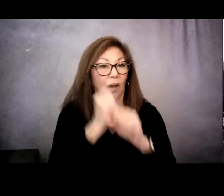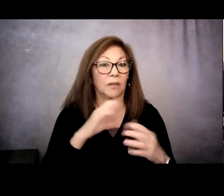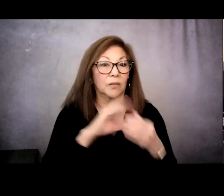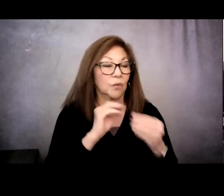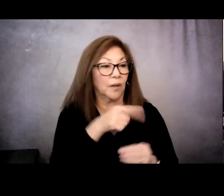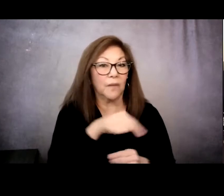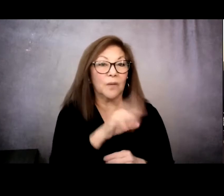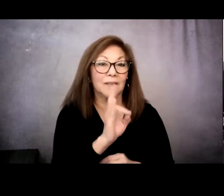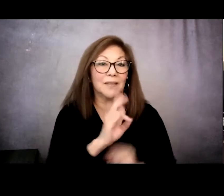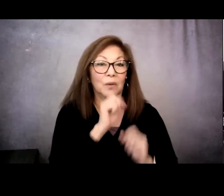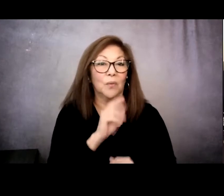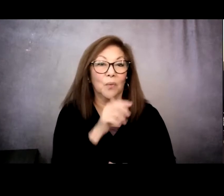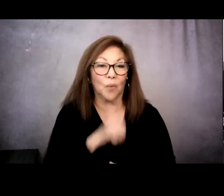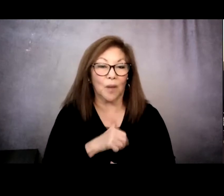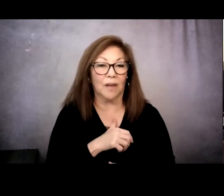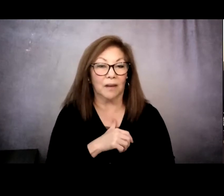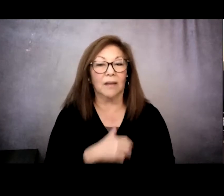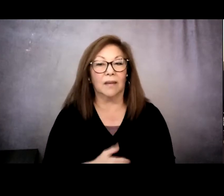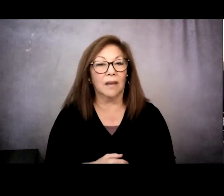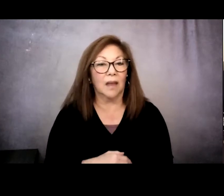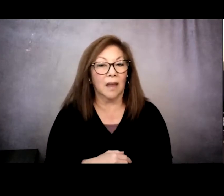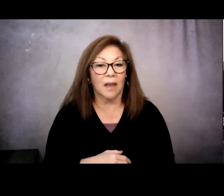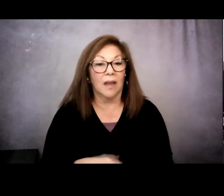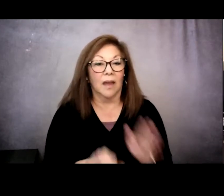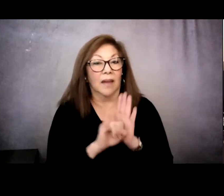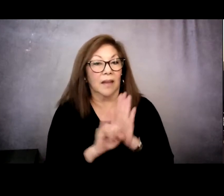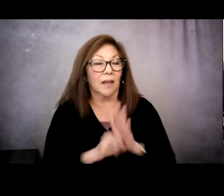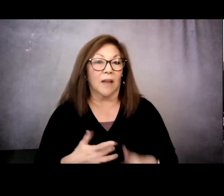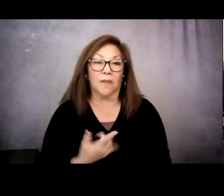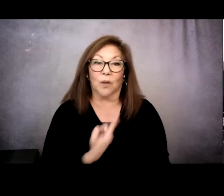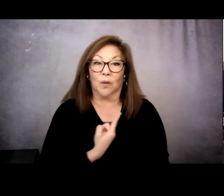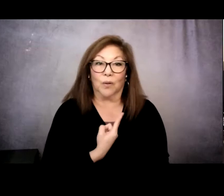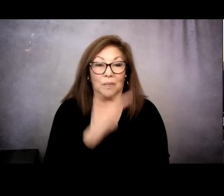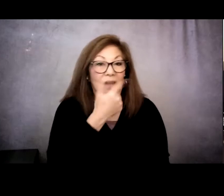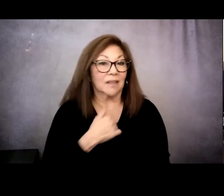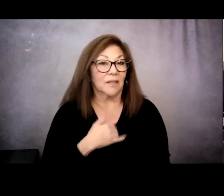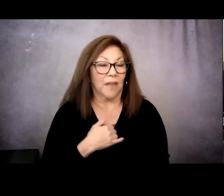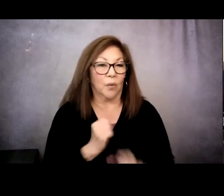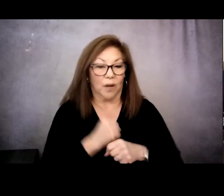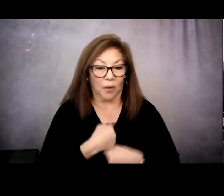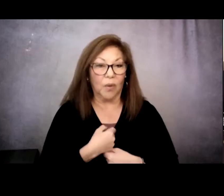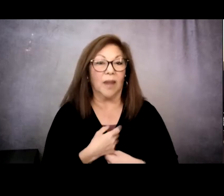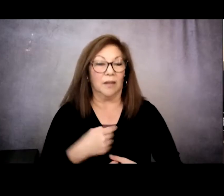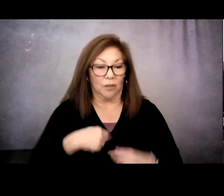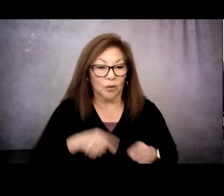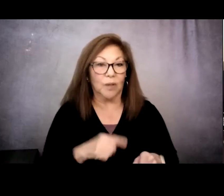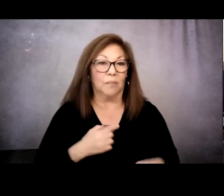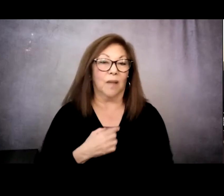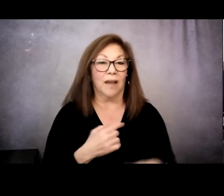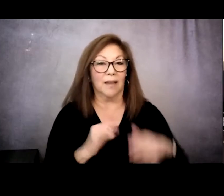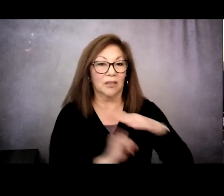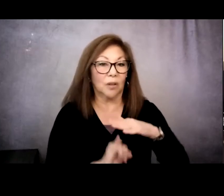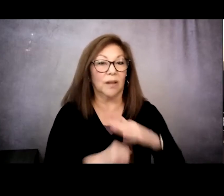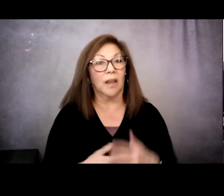women lies somewhere in my identity, how lonely I often feel because of it, and what I create from that solitude. Around the